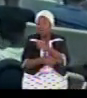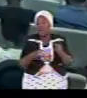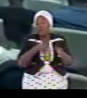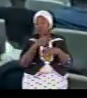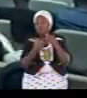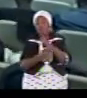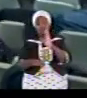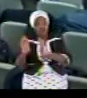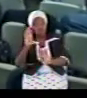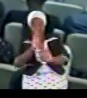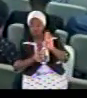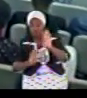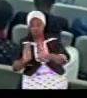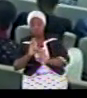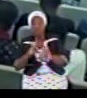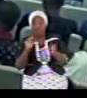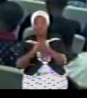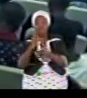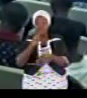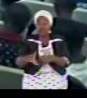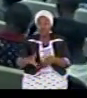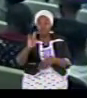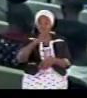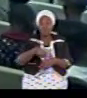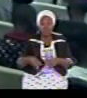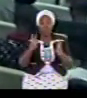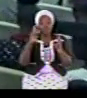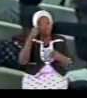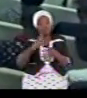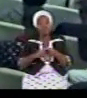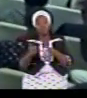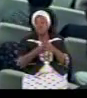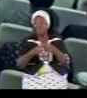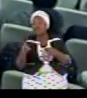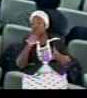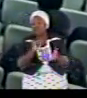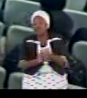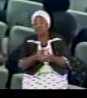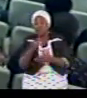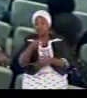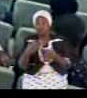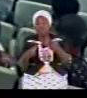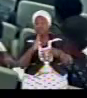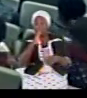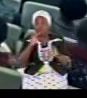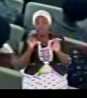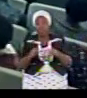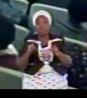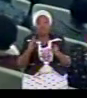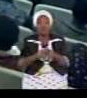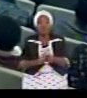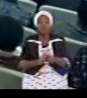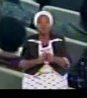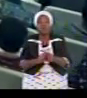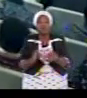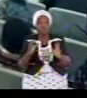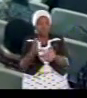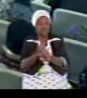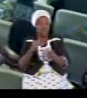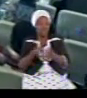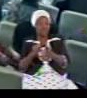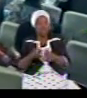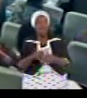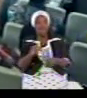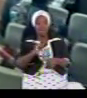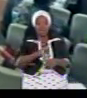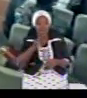trouble, that you'll find a way to escape, that ye may be able to bear it. I will